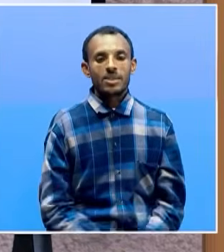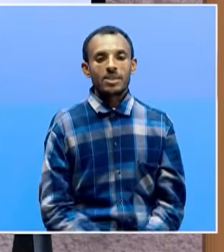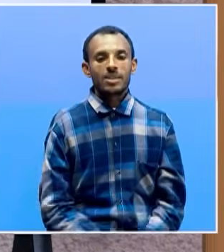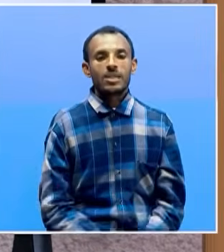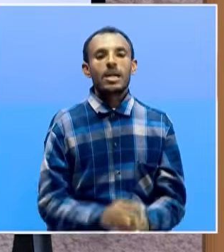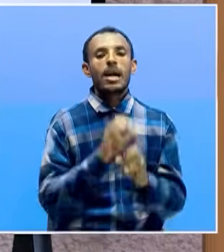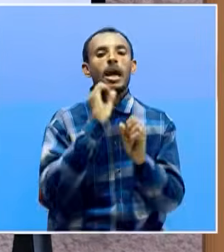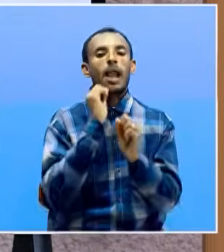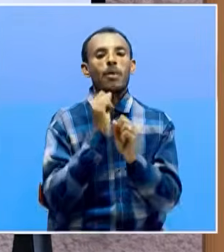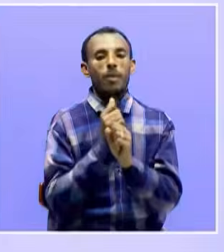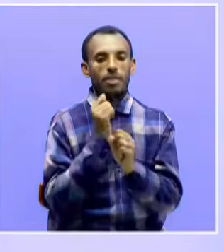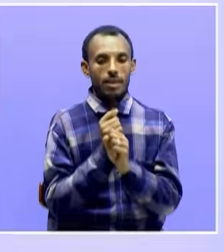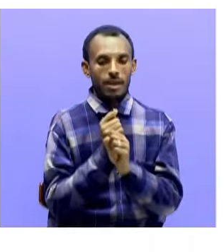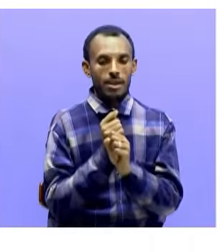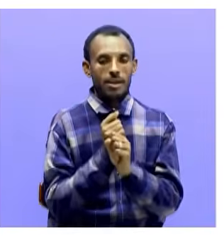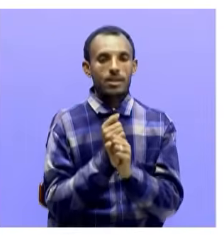calculating